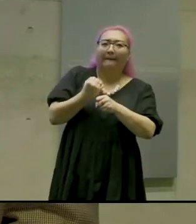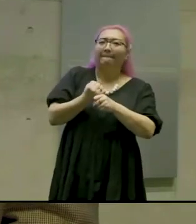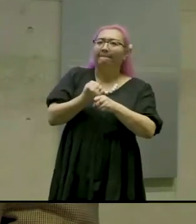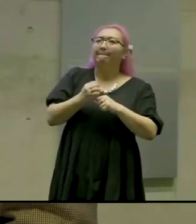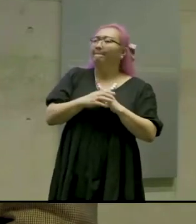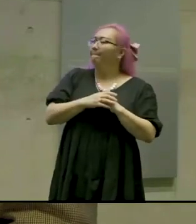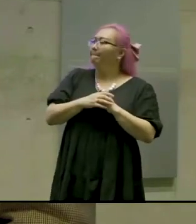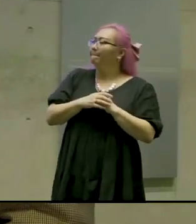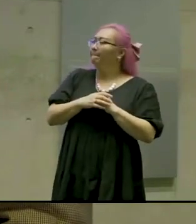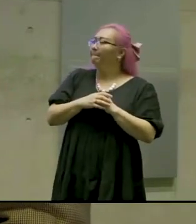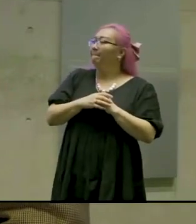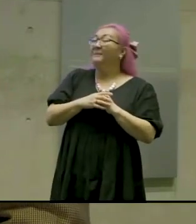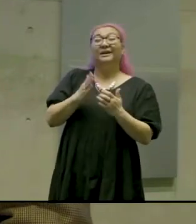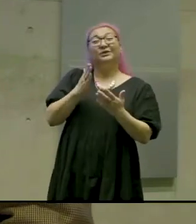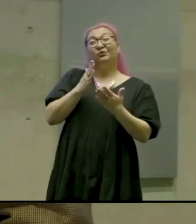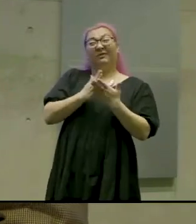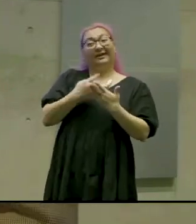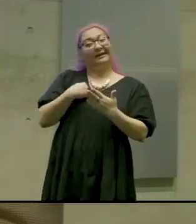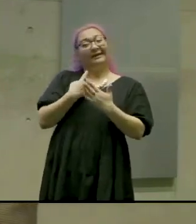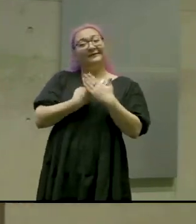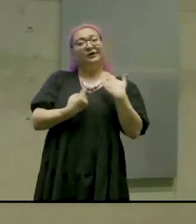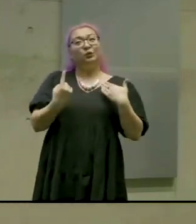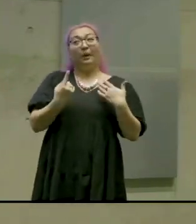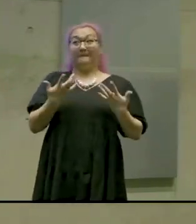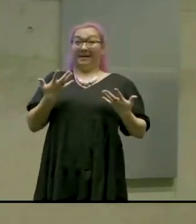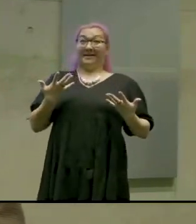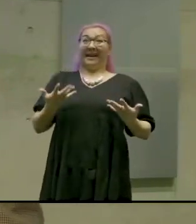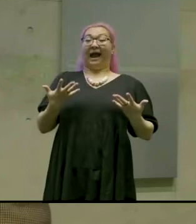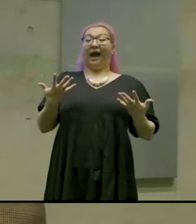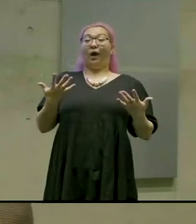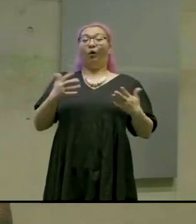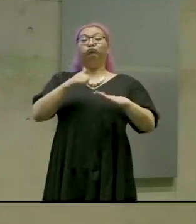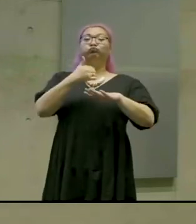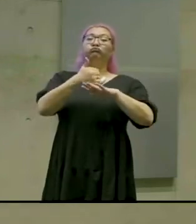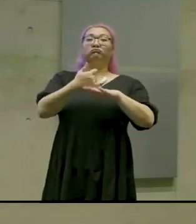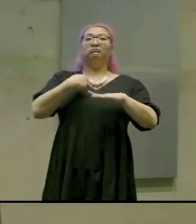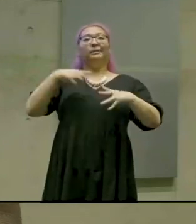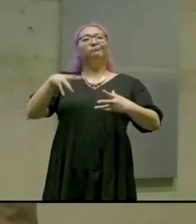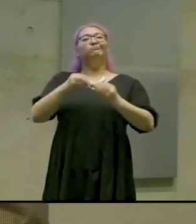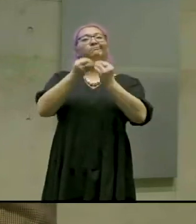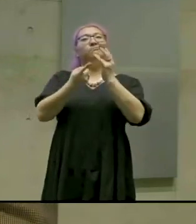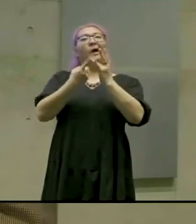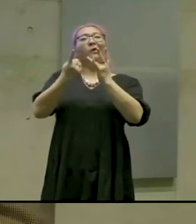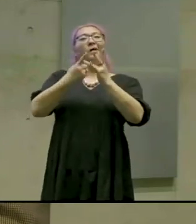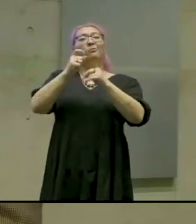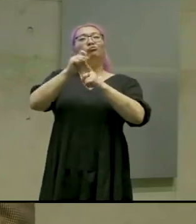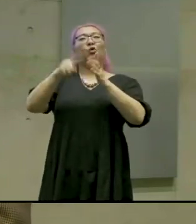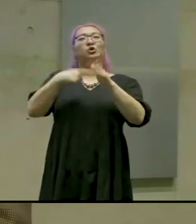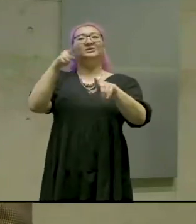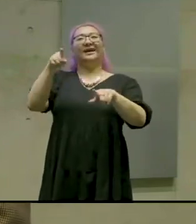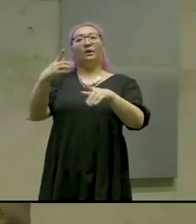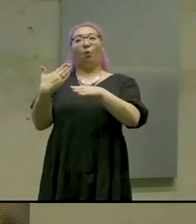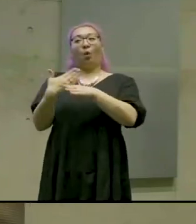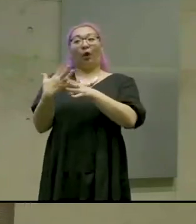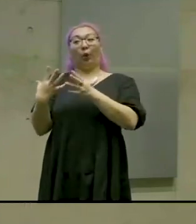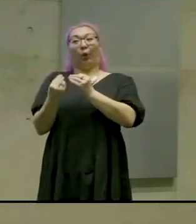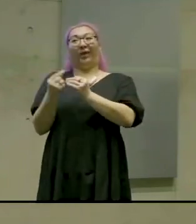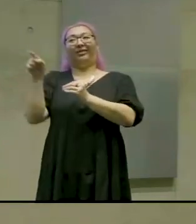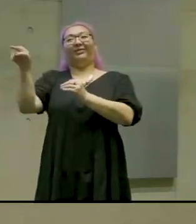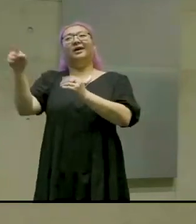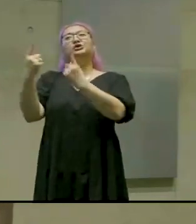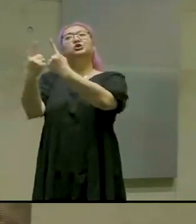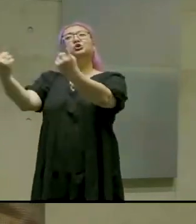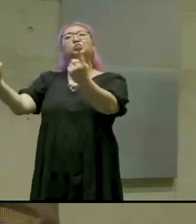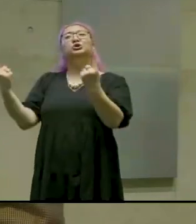Yeah, so it was purely individual. Now that I'm working on more personal stories with the studio that I'm working